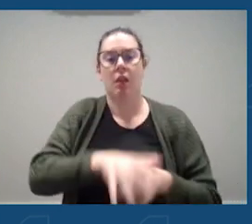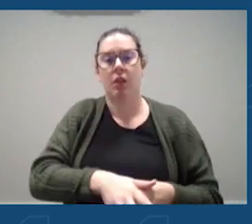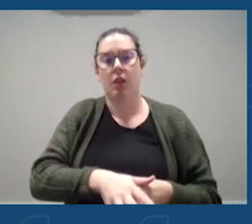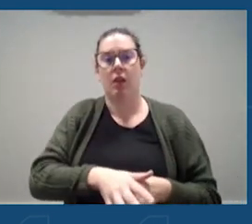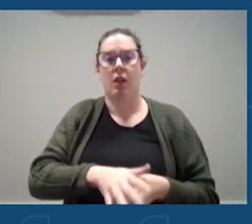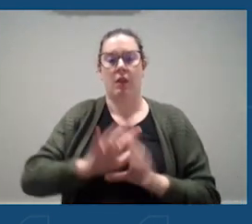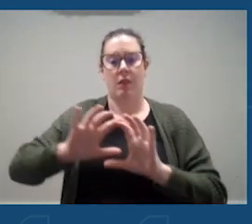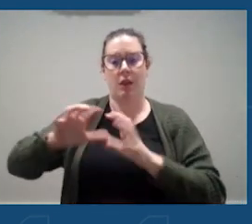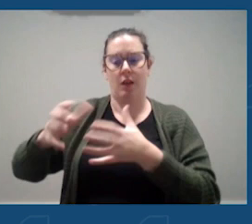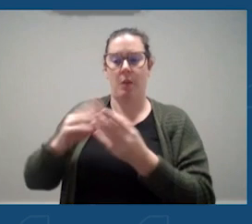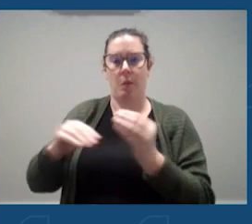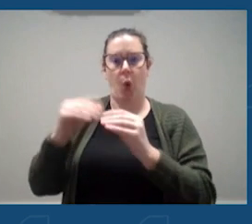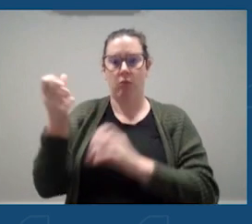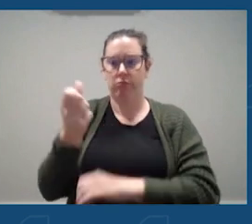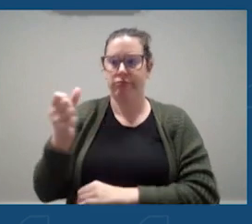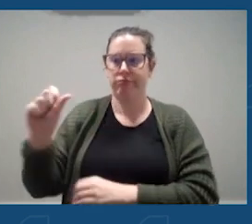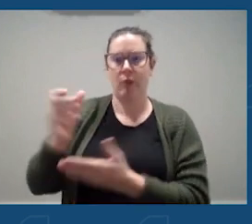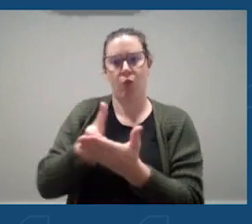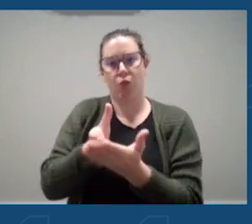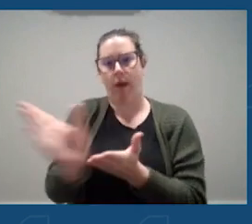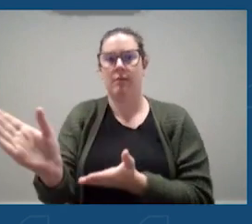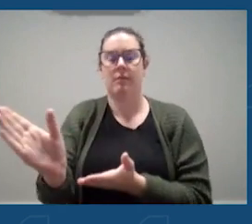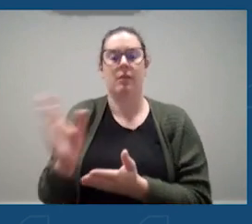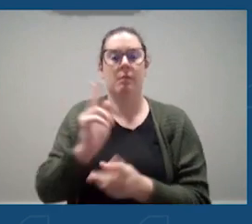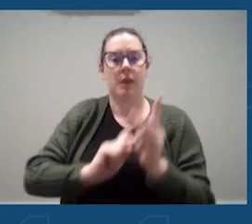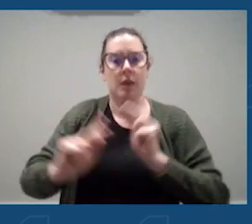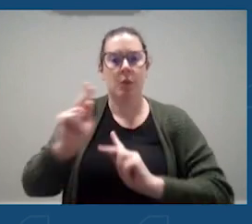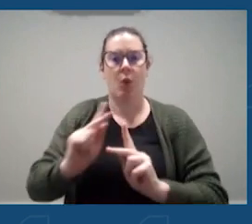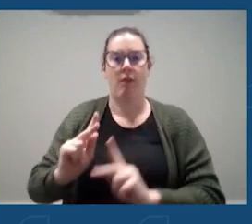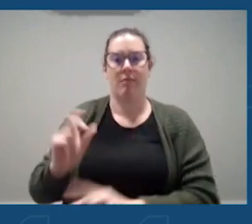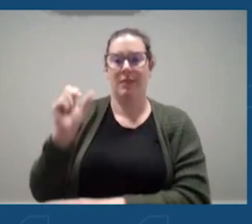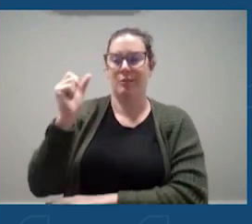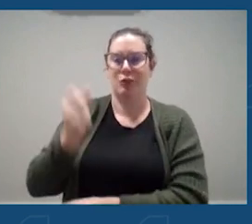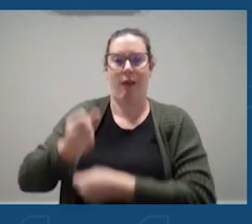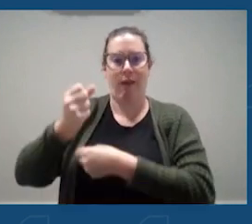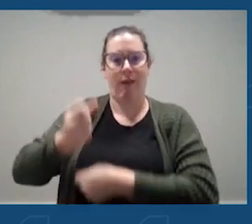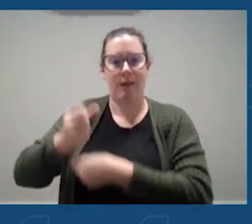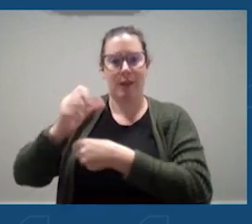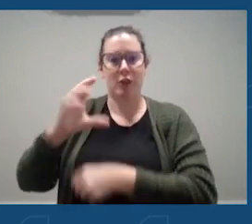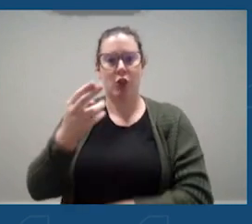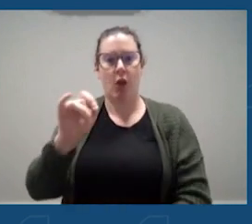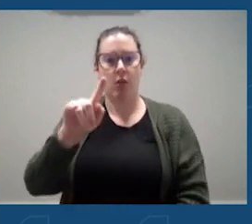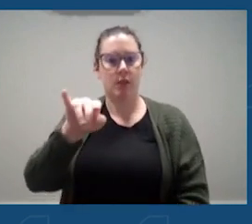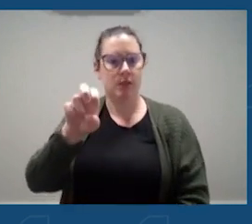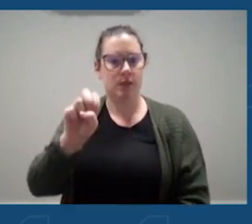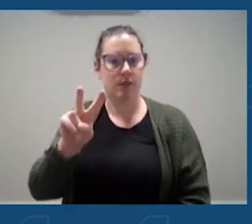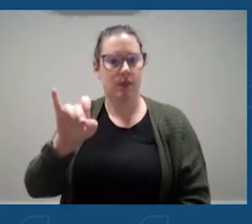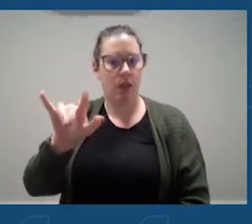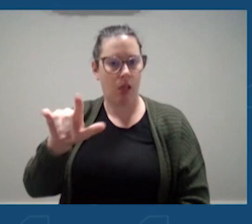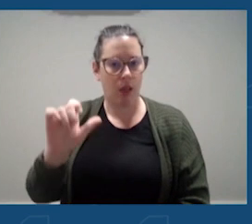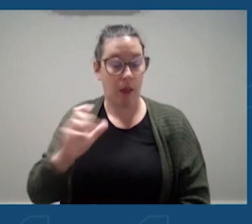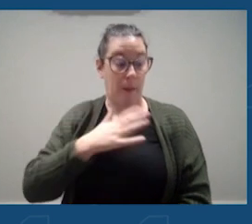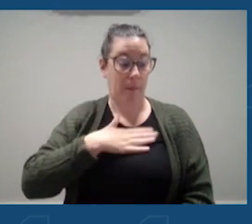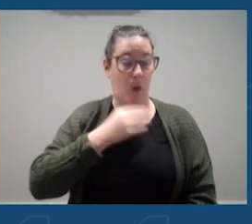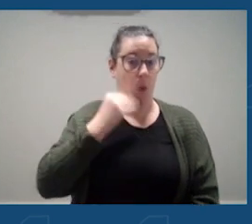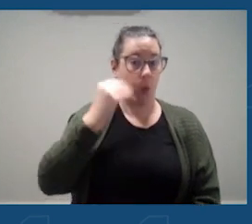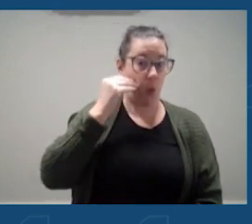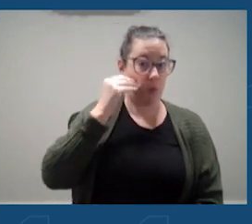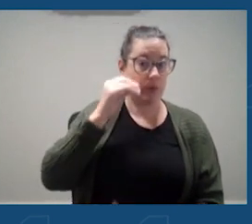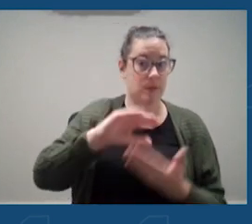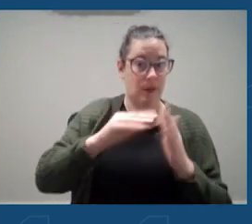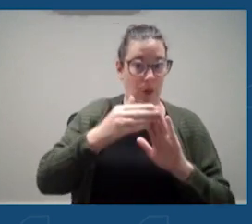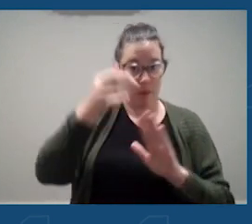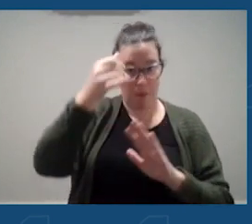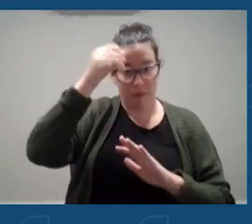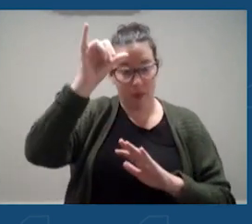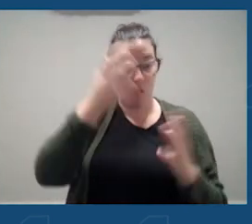the chanting in Charlottesville and what happened in my hometown of Buffalo when an individual is radicalized on